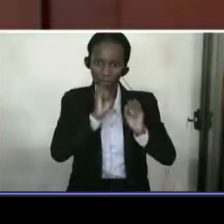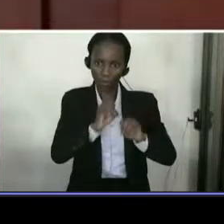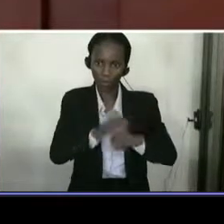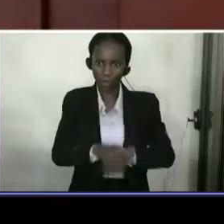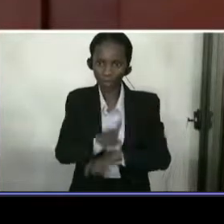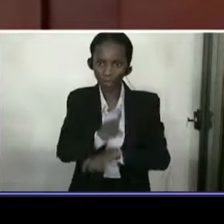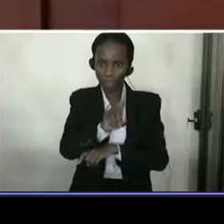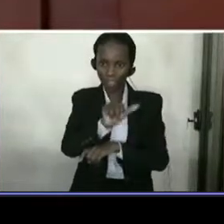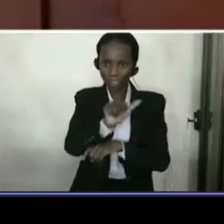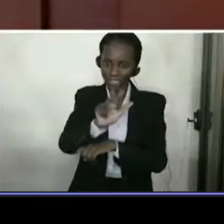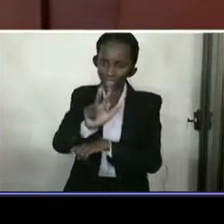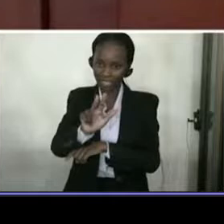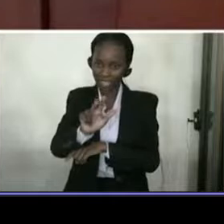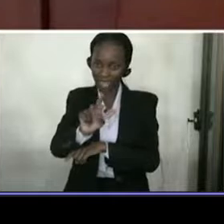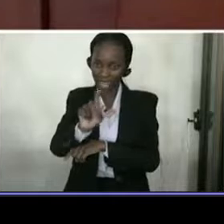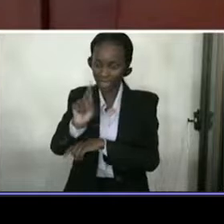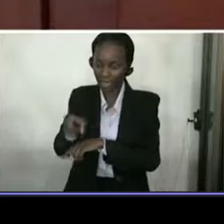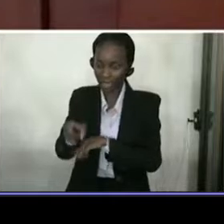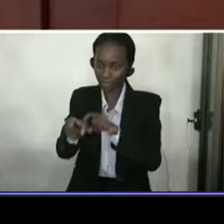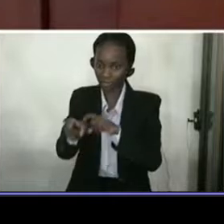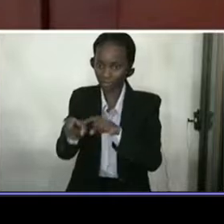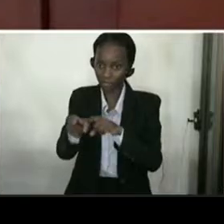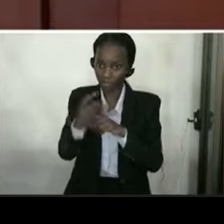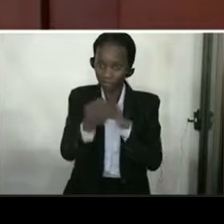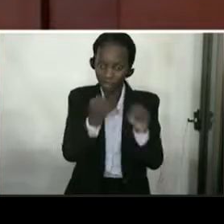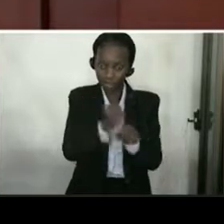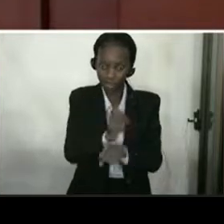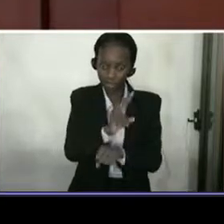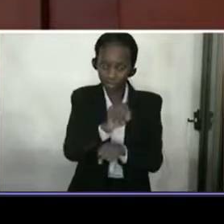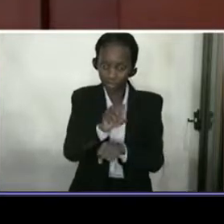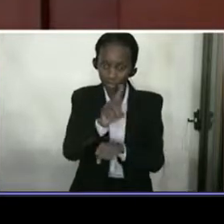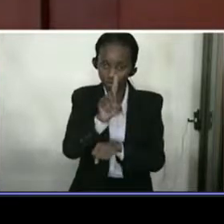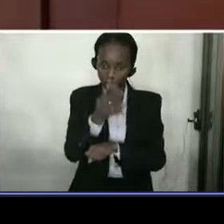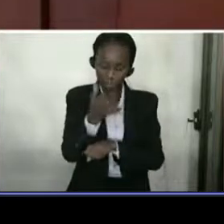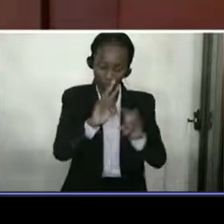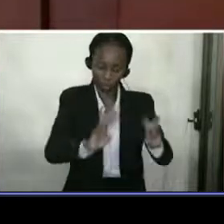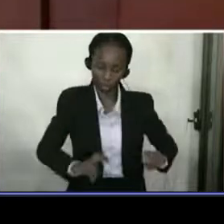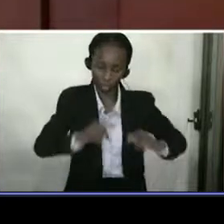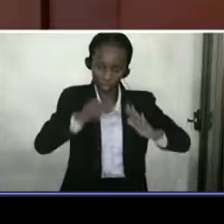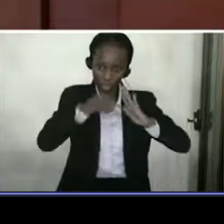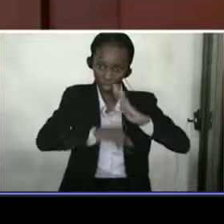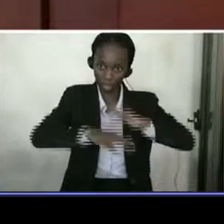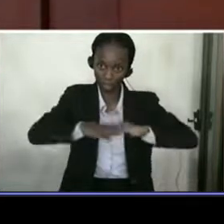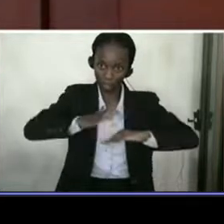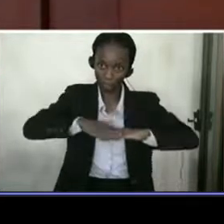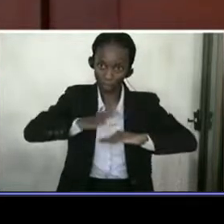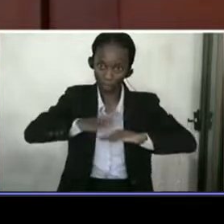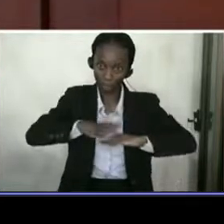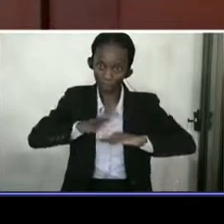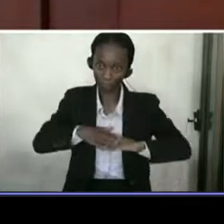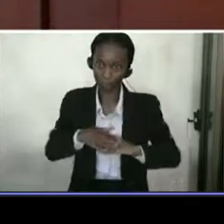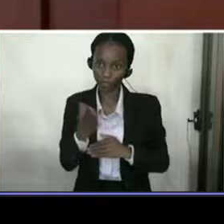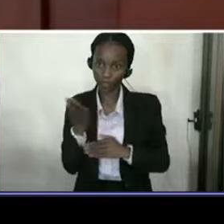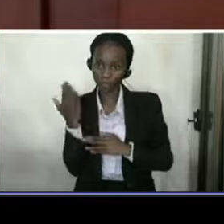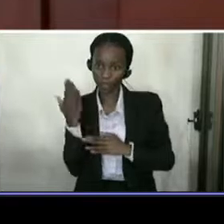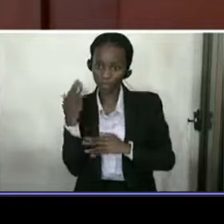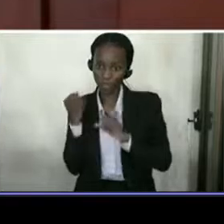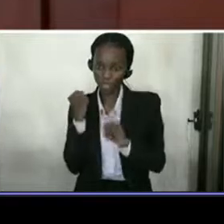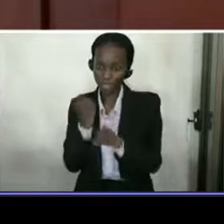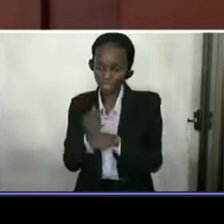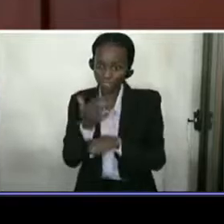in 2021 is still under investigation. Over and above the previous year's fruitless